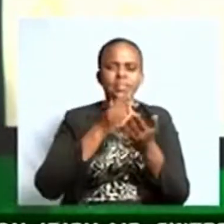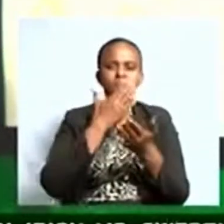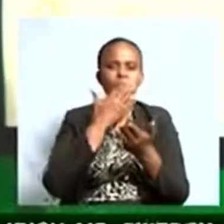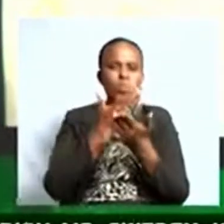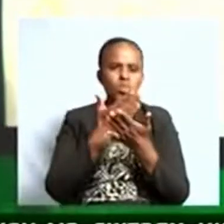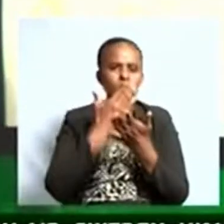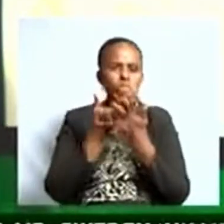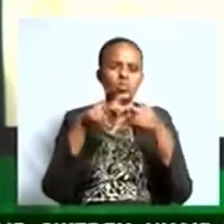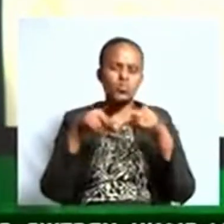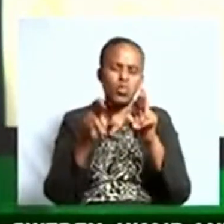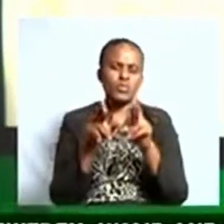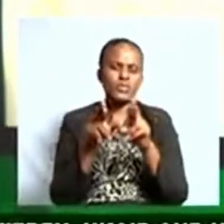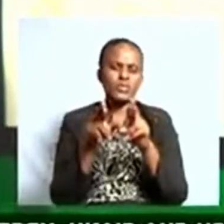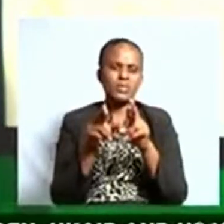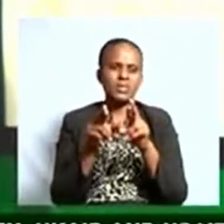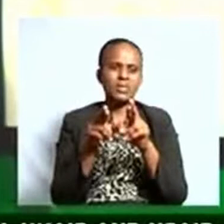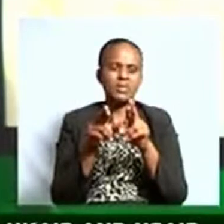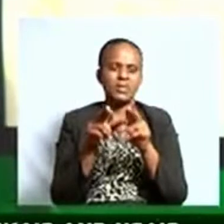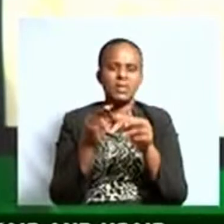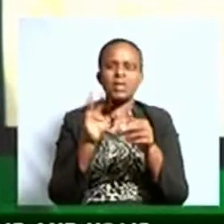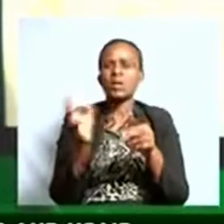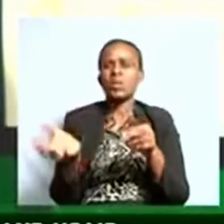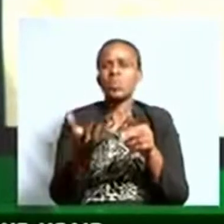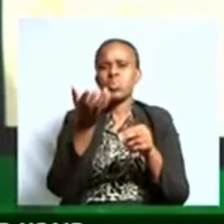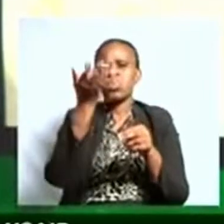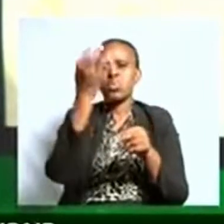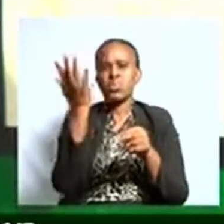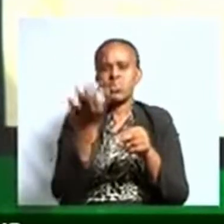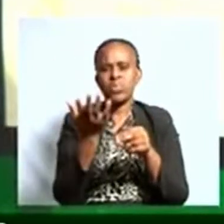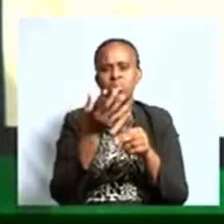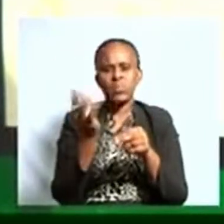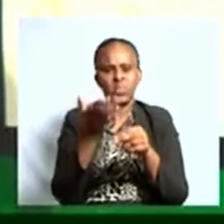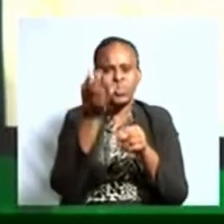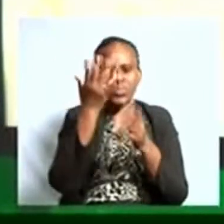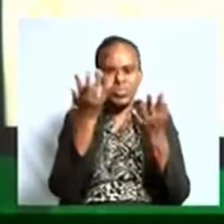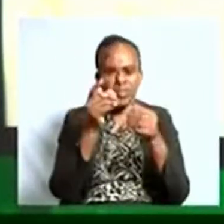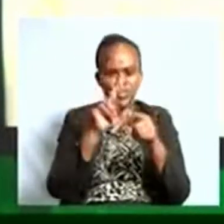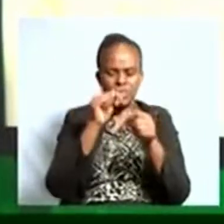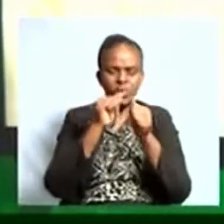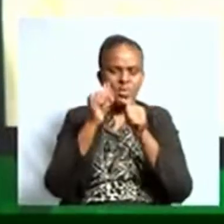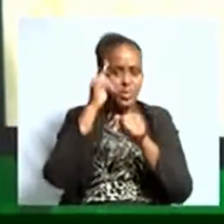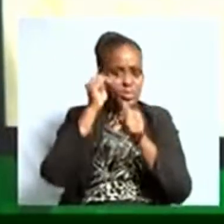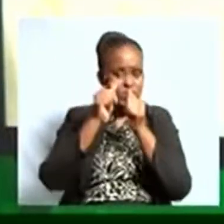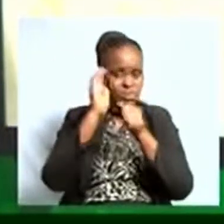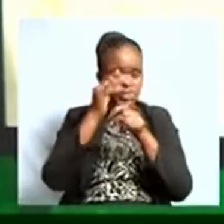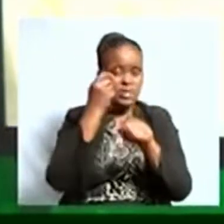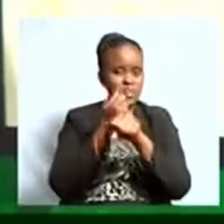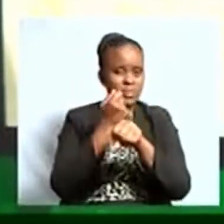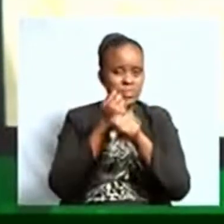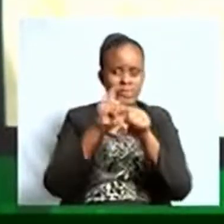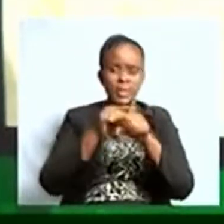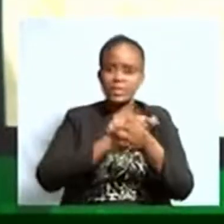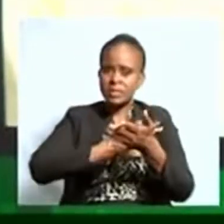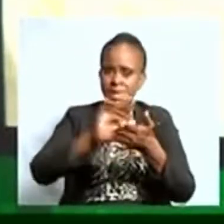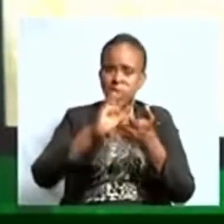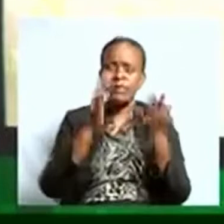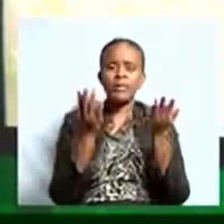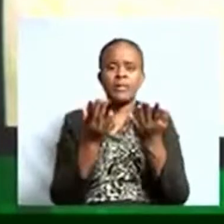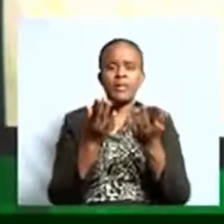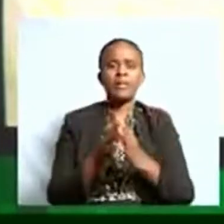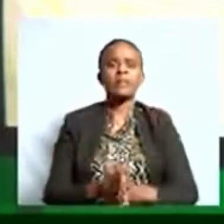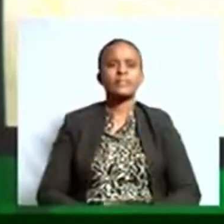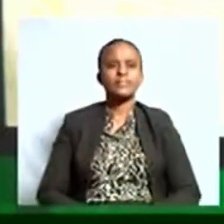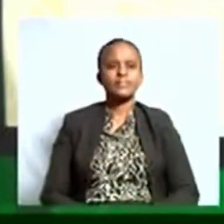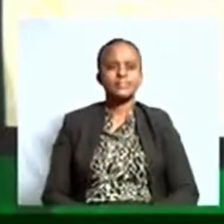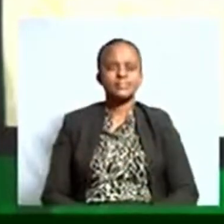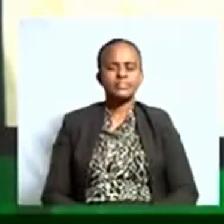road, not much dust because we're putting crushed stones, but they will not be tarred. Okay. Yeah, so